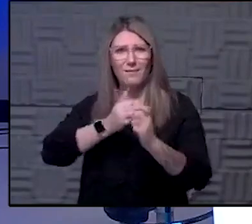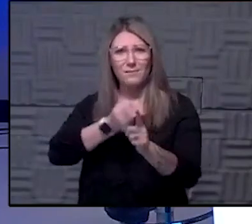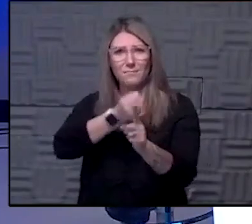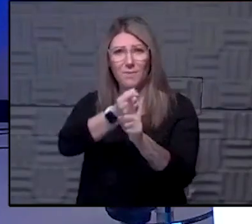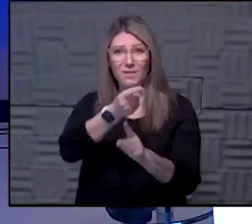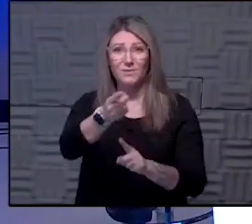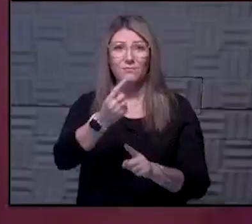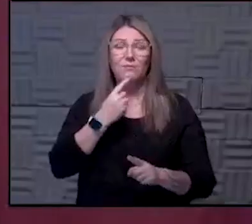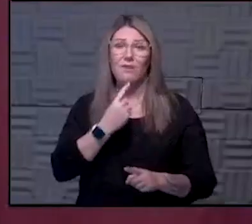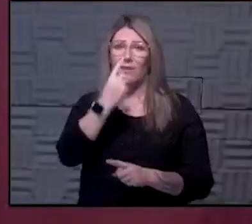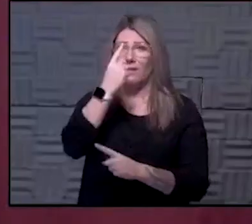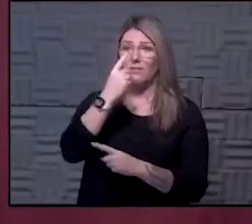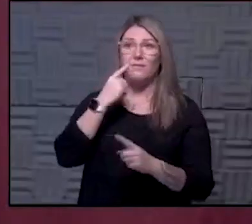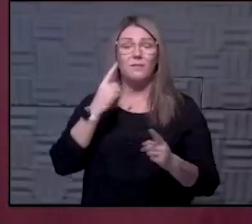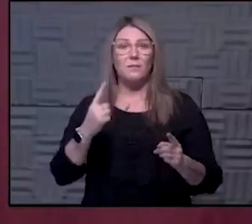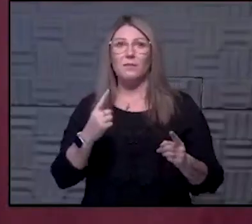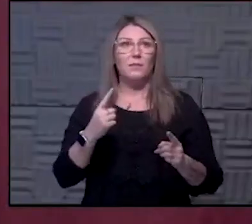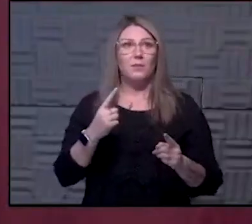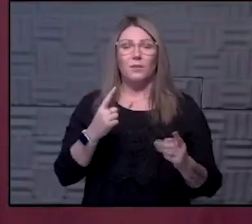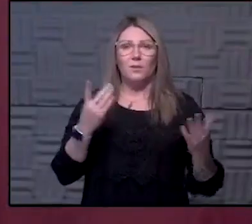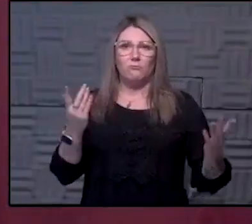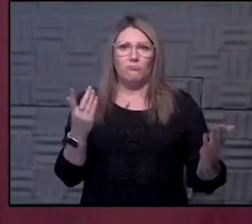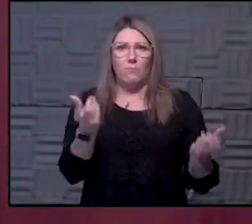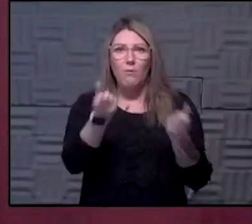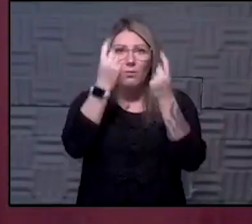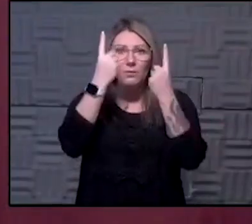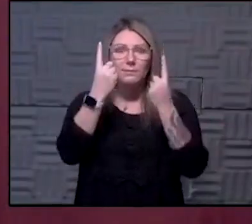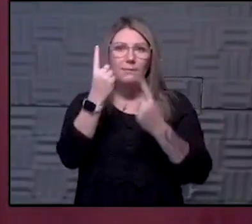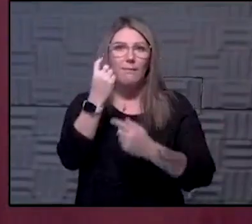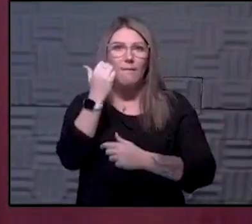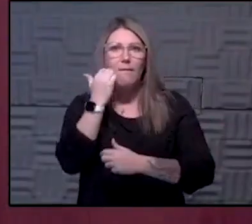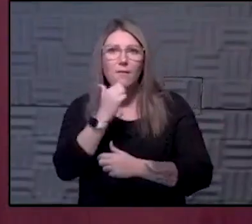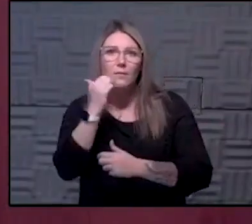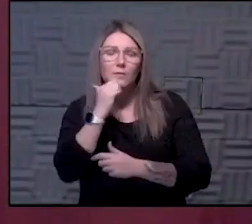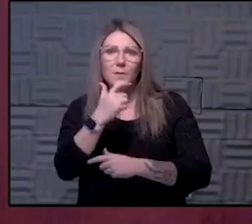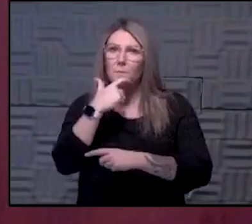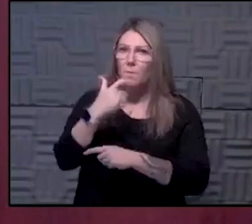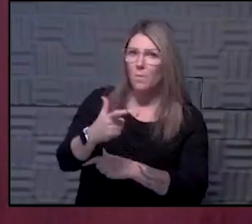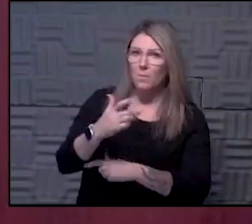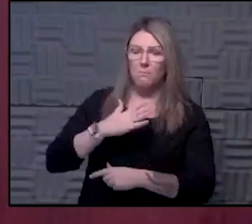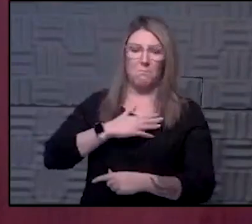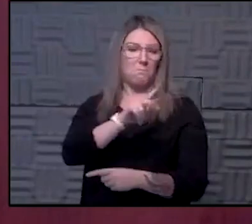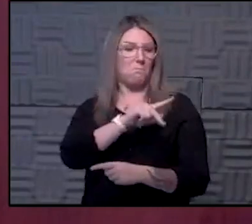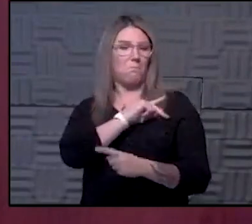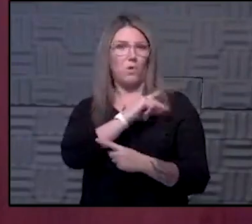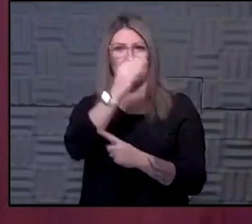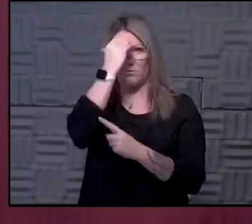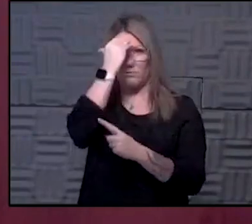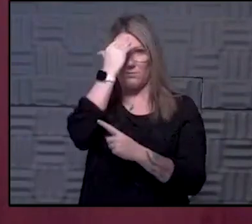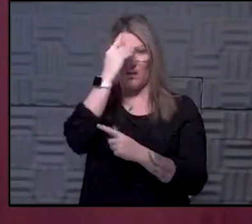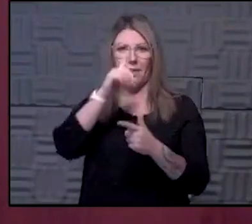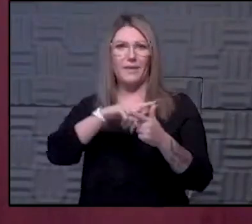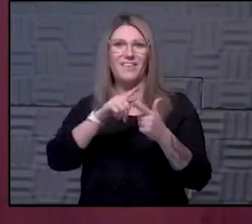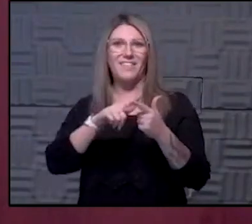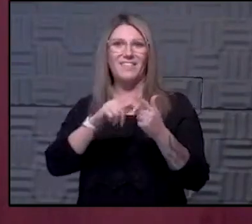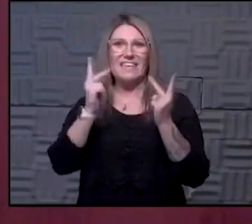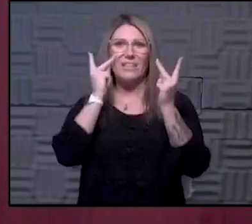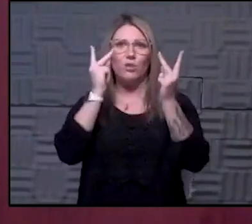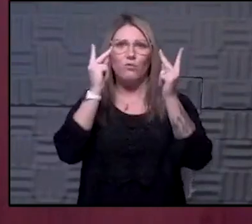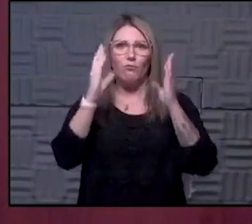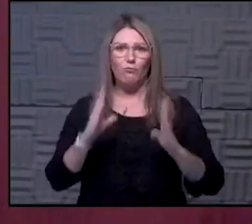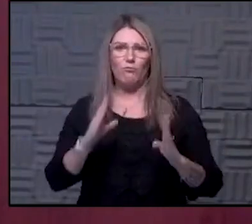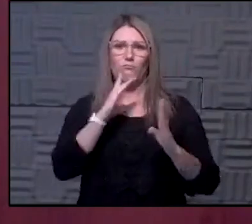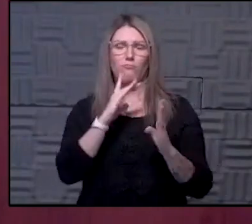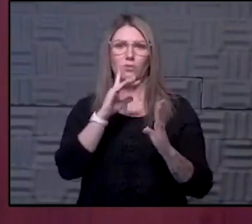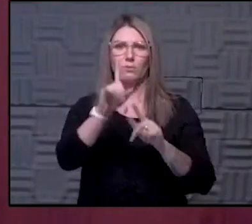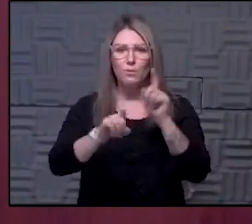I just think being tuned in every day has helped with just my personal knowledge of this. And so when we get all kinds of viewer questions, I think it is nice to kind of